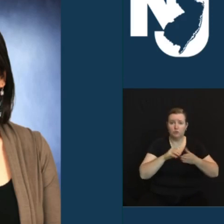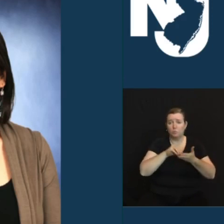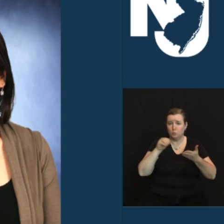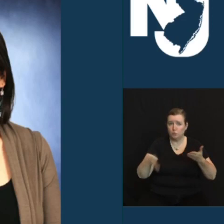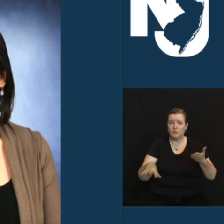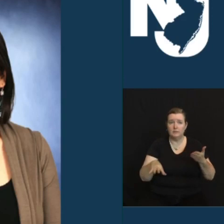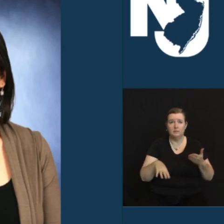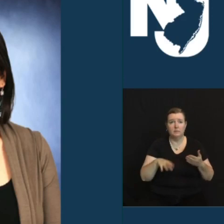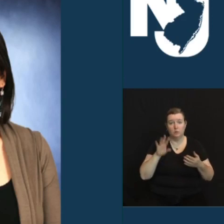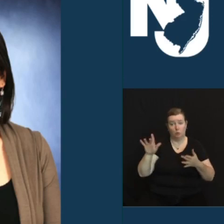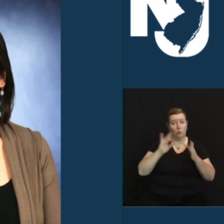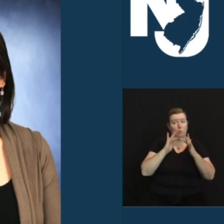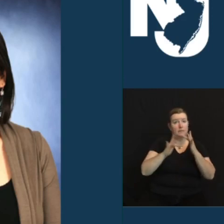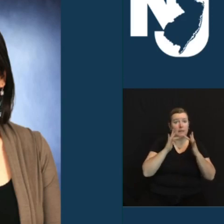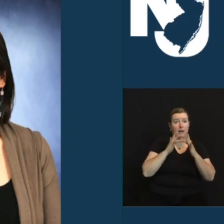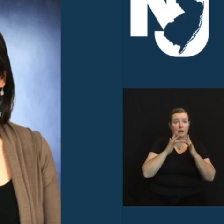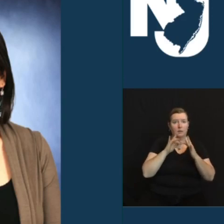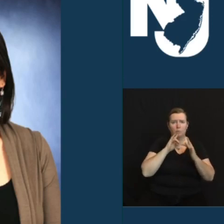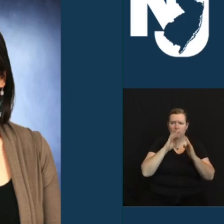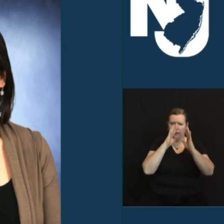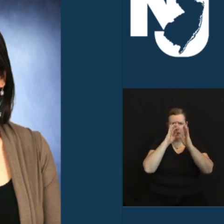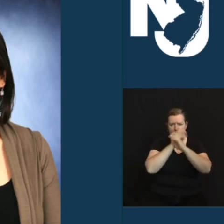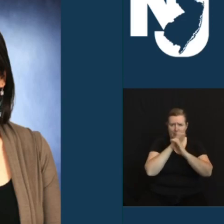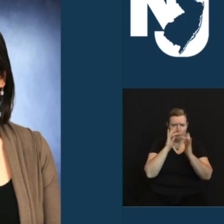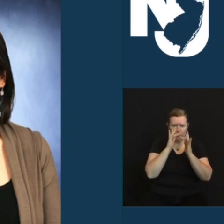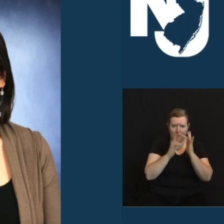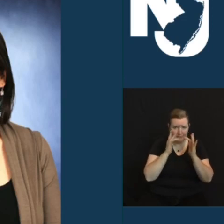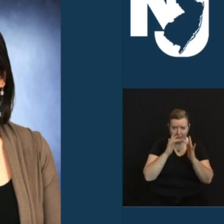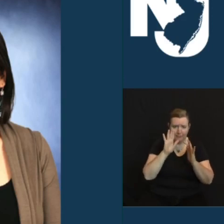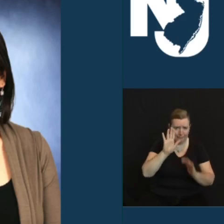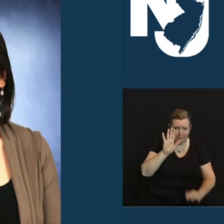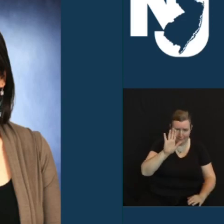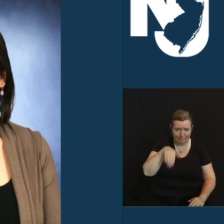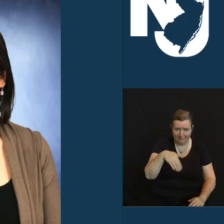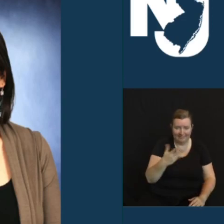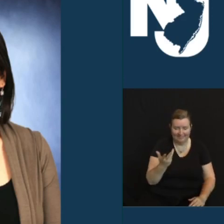believe, the singular most complicated website I've ever enunciated.